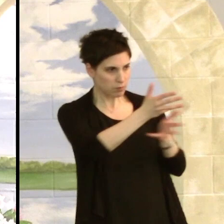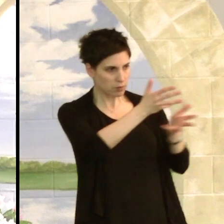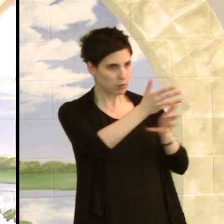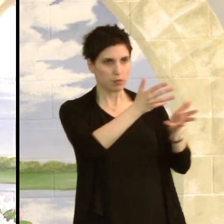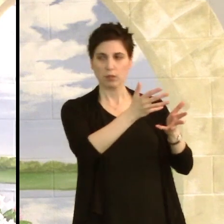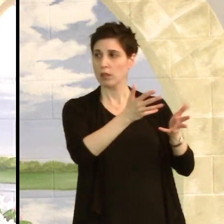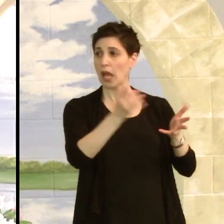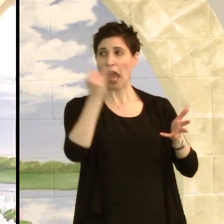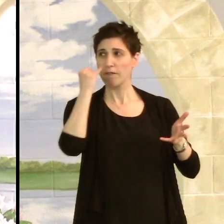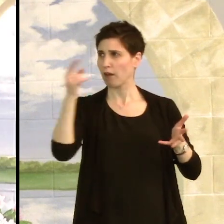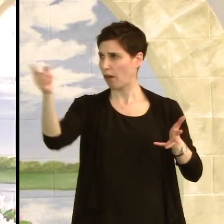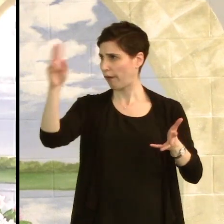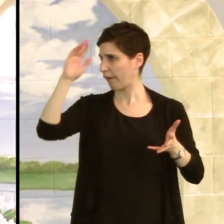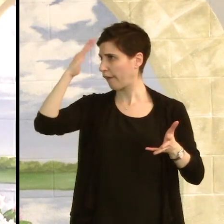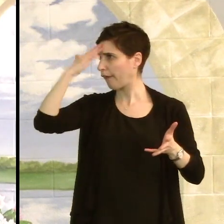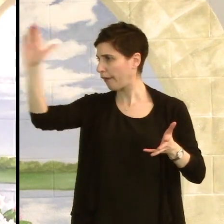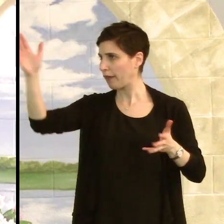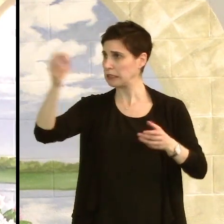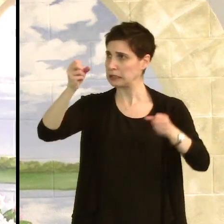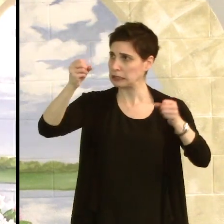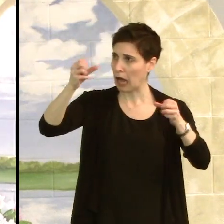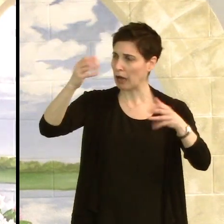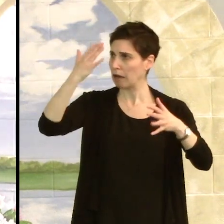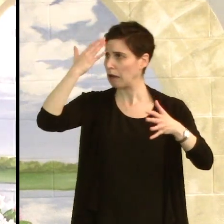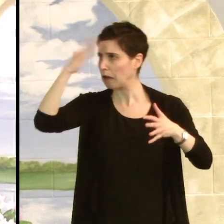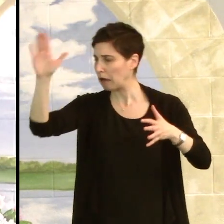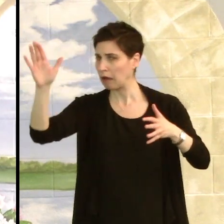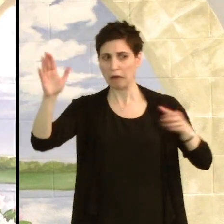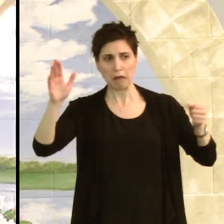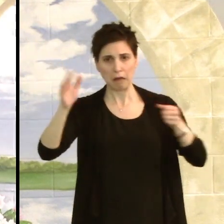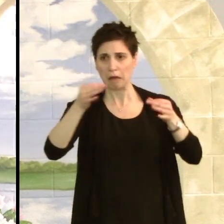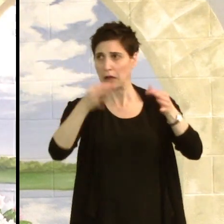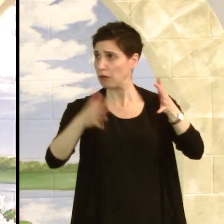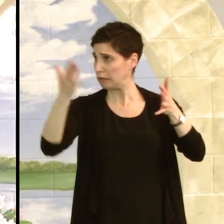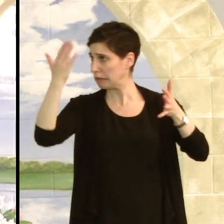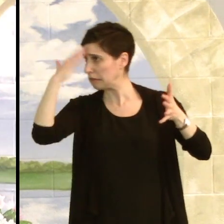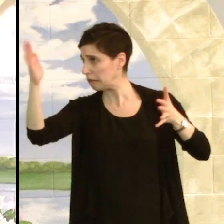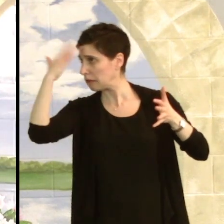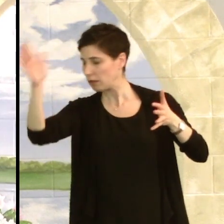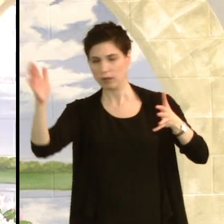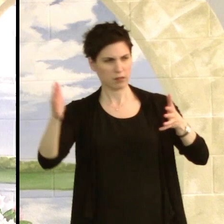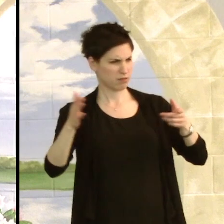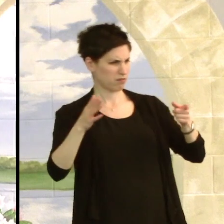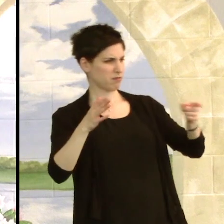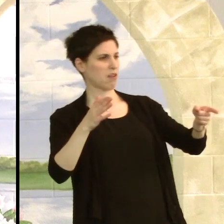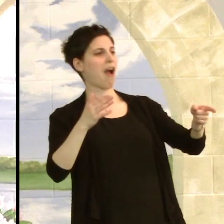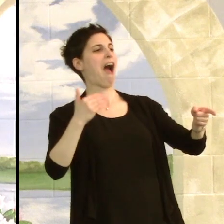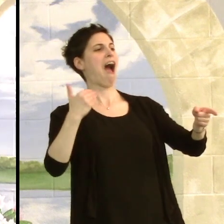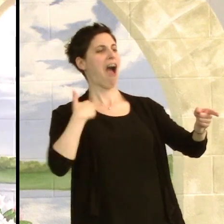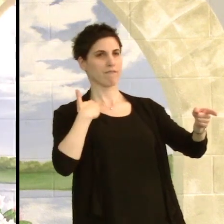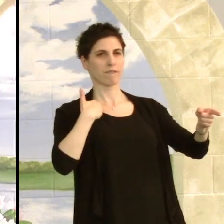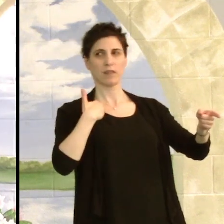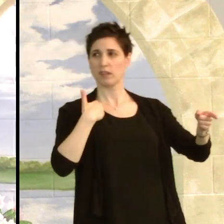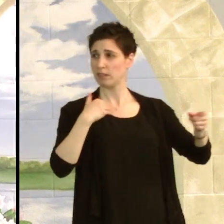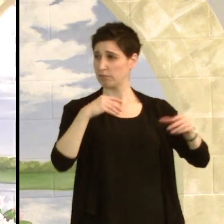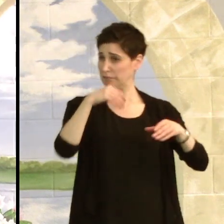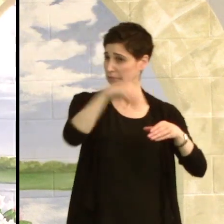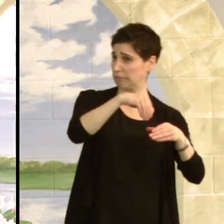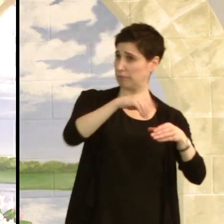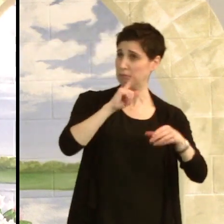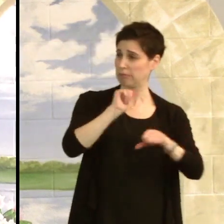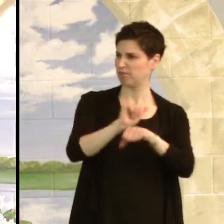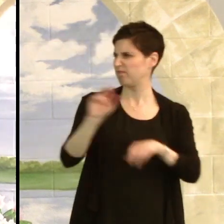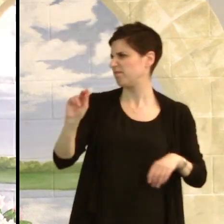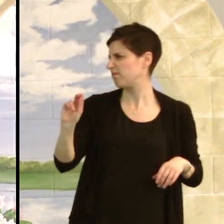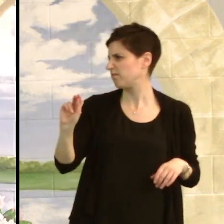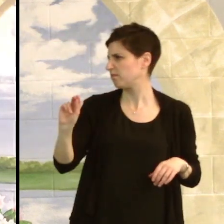can result in a misdiagnosis, either missing the disease when it's present or diagnose the